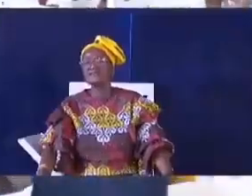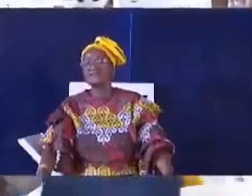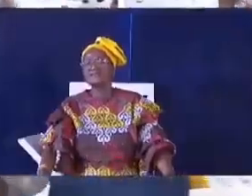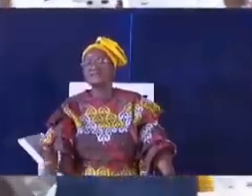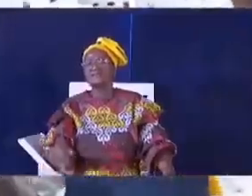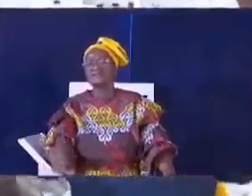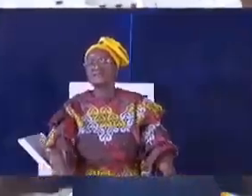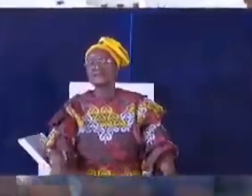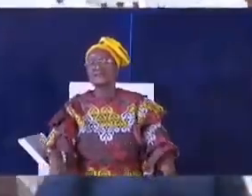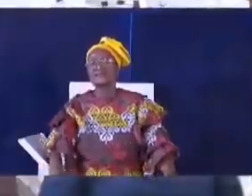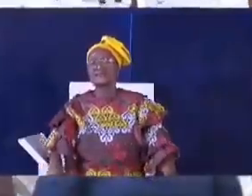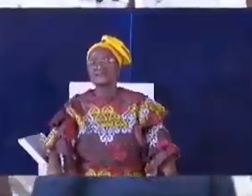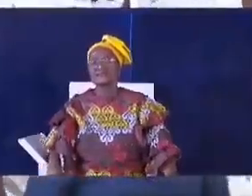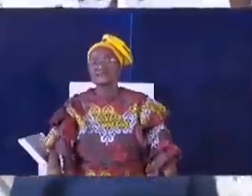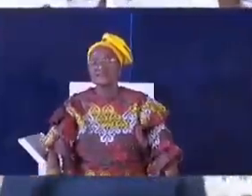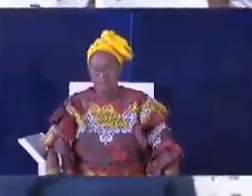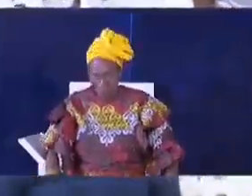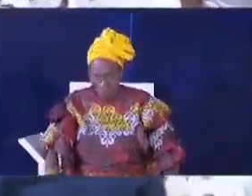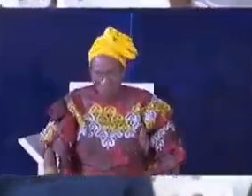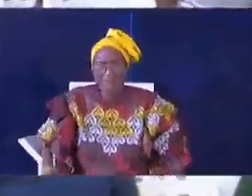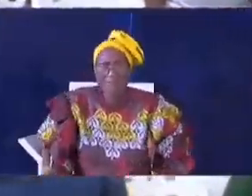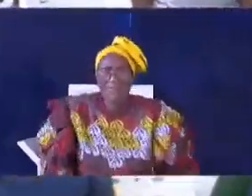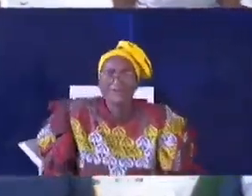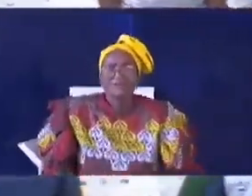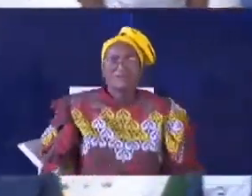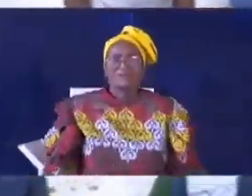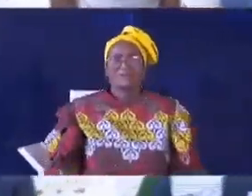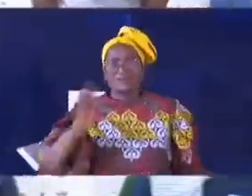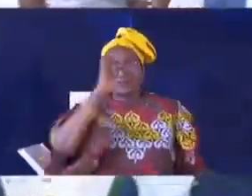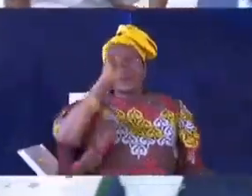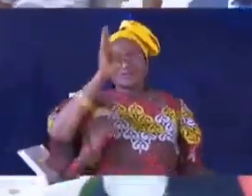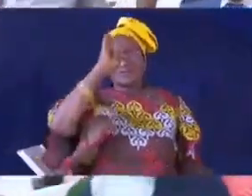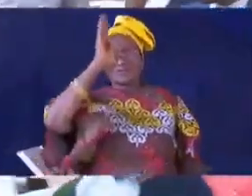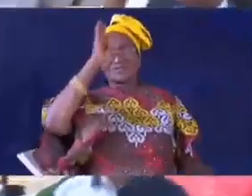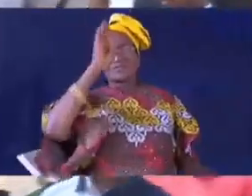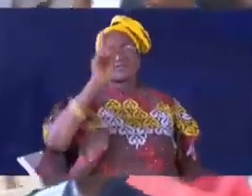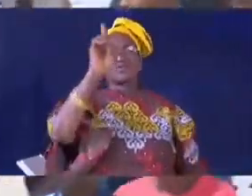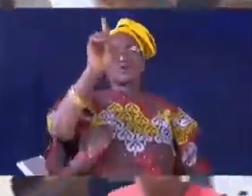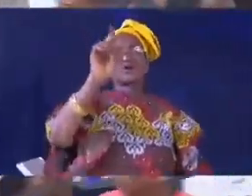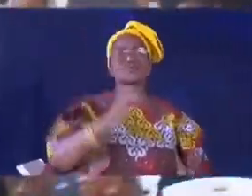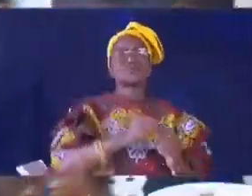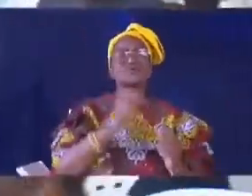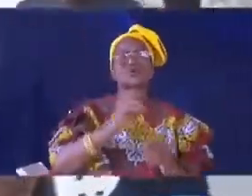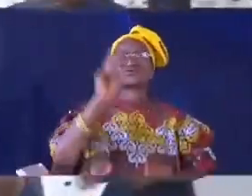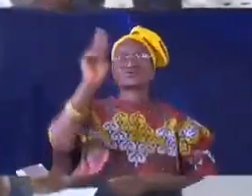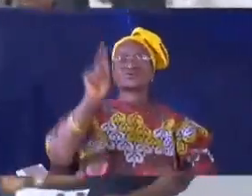Well, I want you to shake hands with one or two people near you and say, good evening, God bless you.